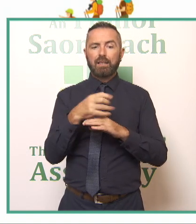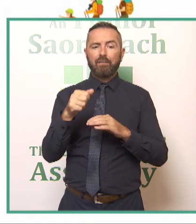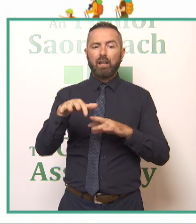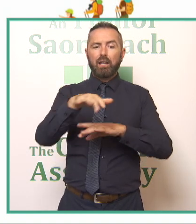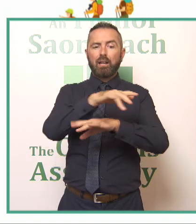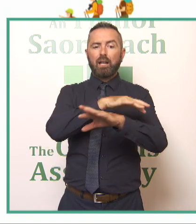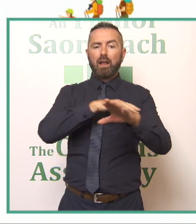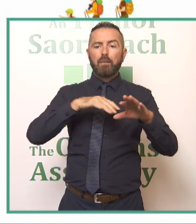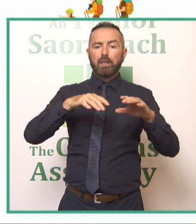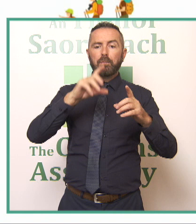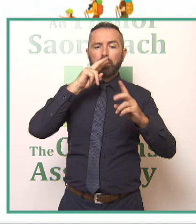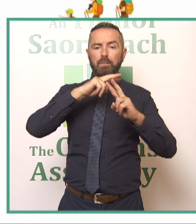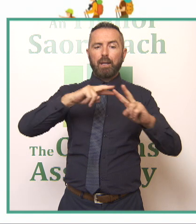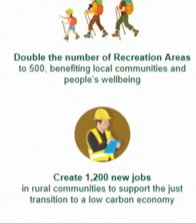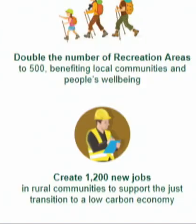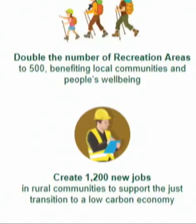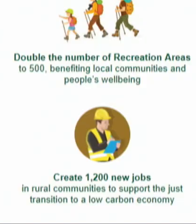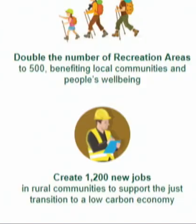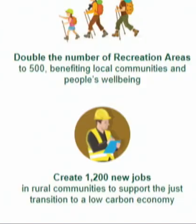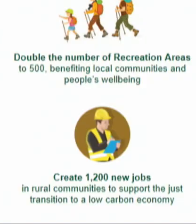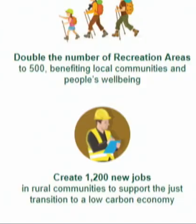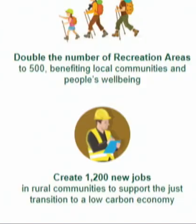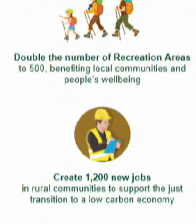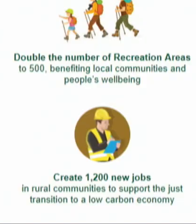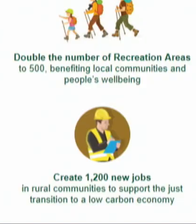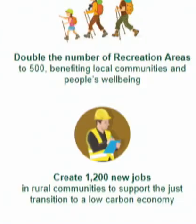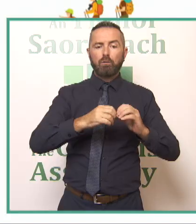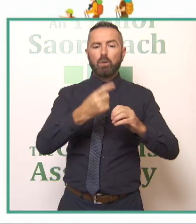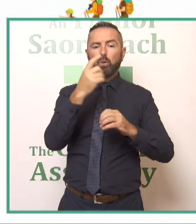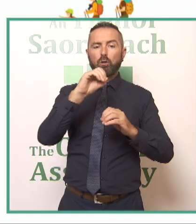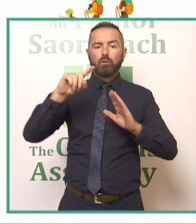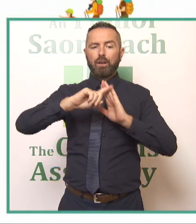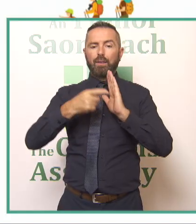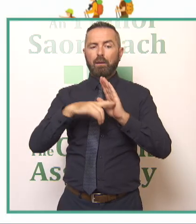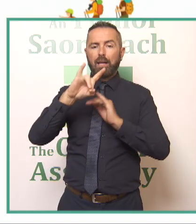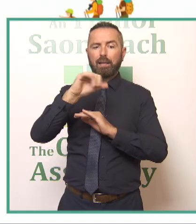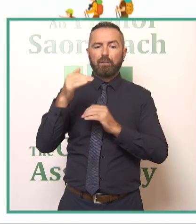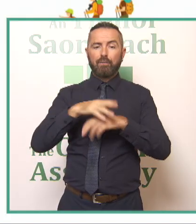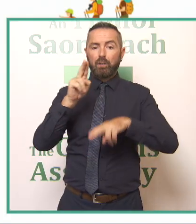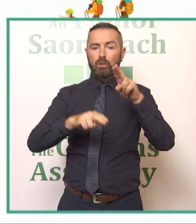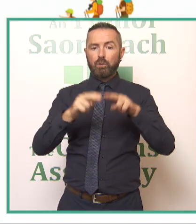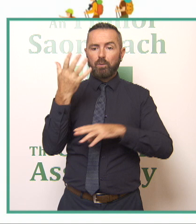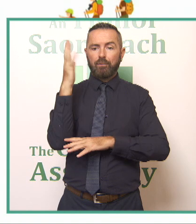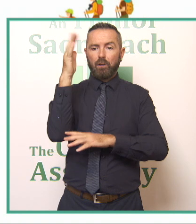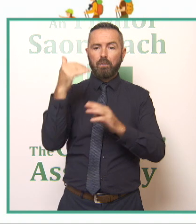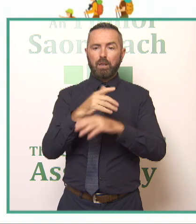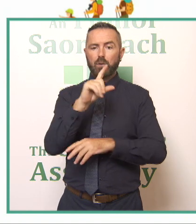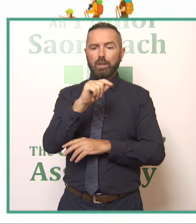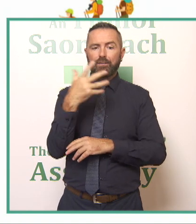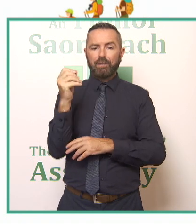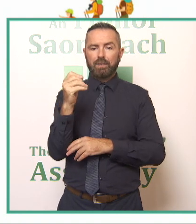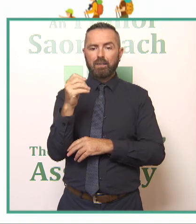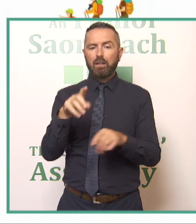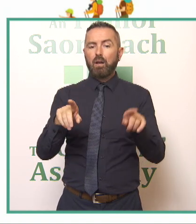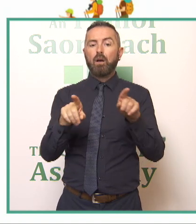point of view, to summarise, this is about creating 100,000 hectares of new forests by 2050.